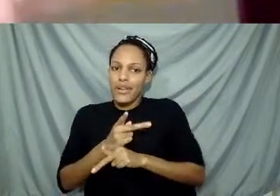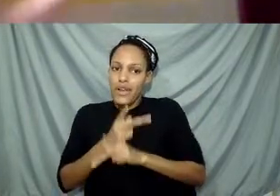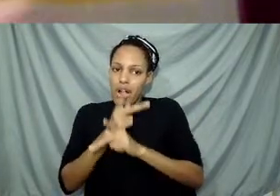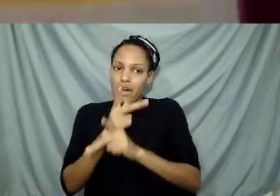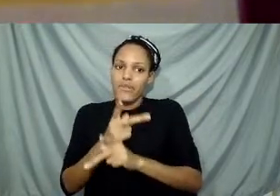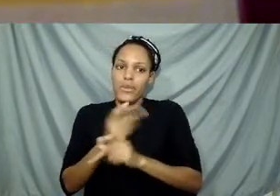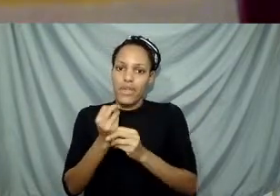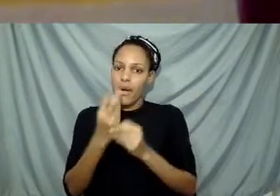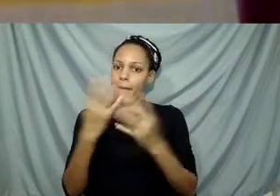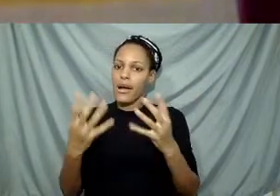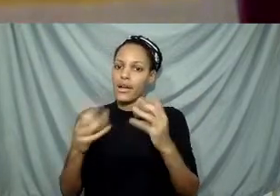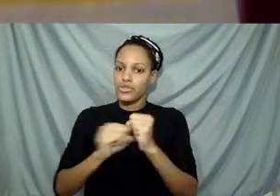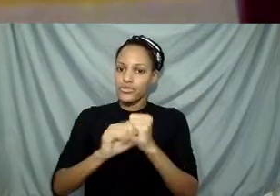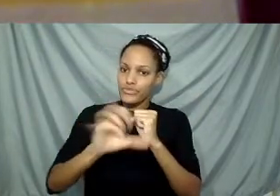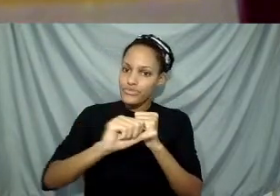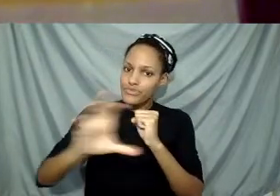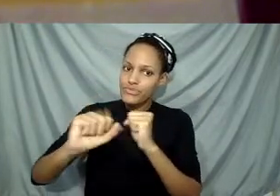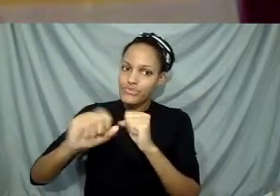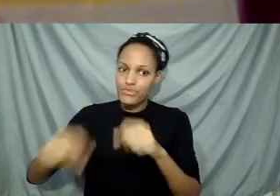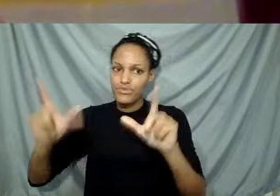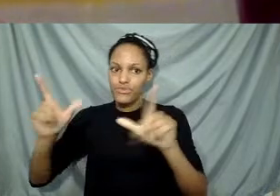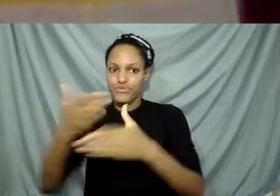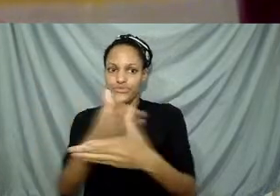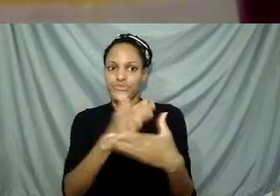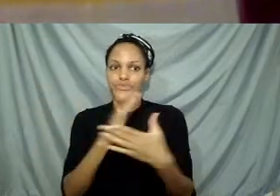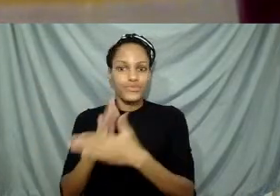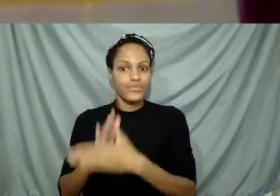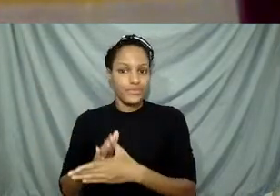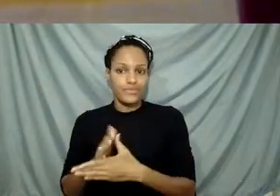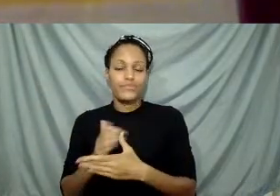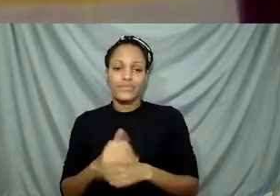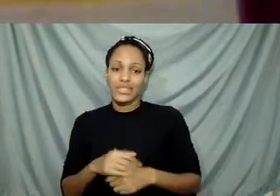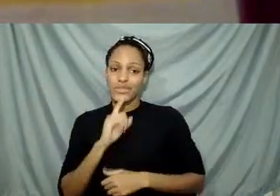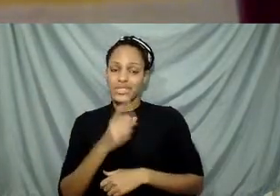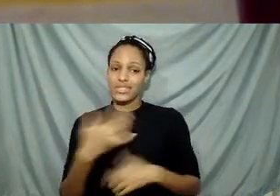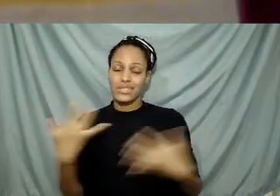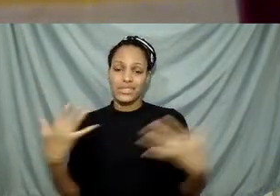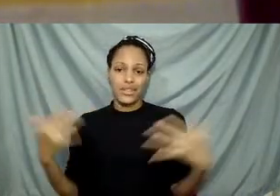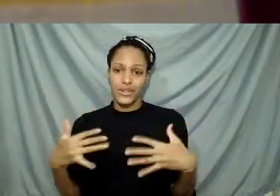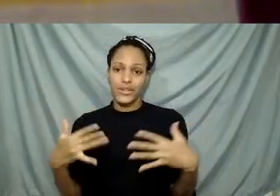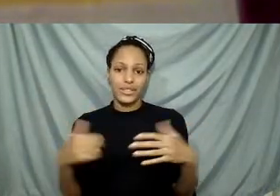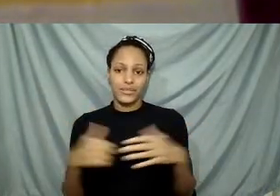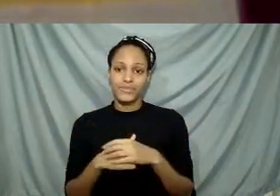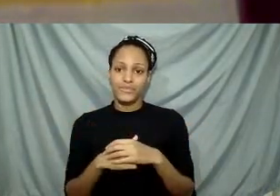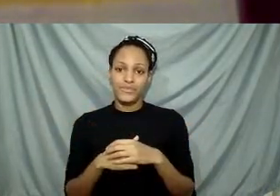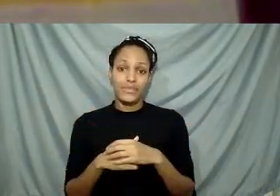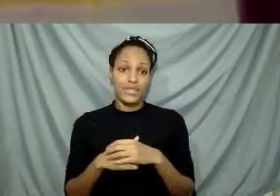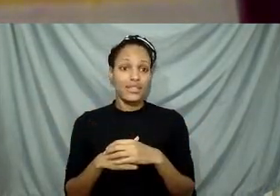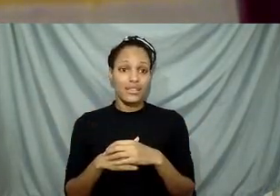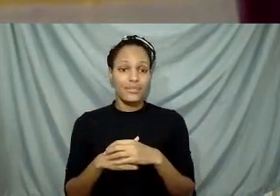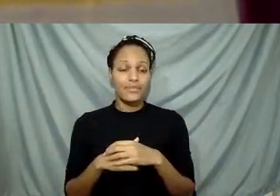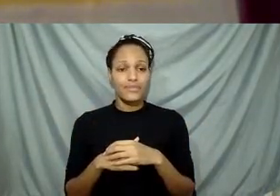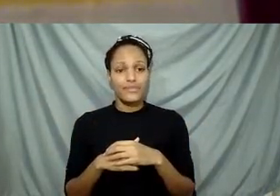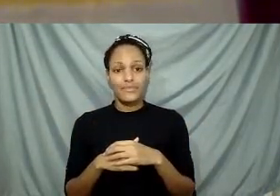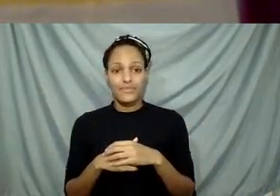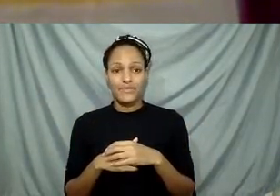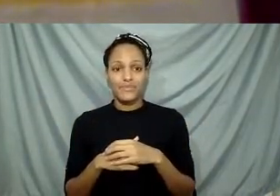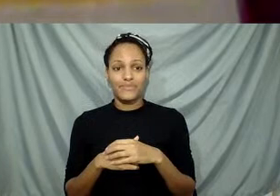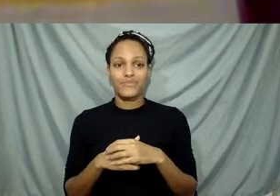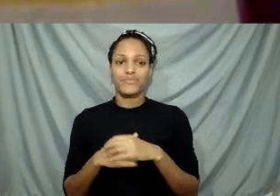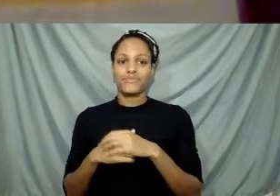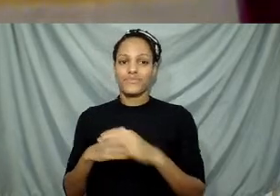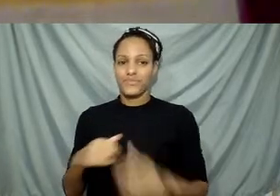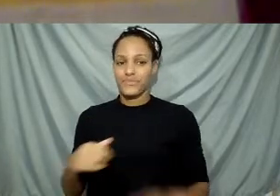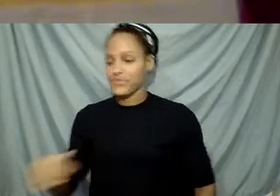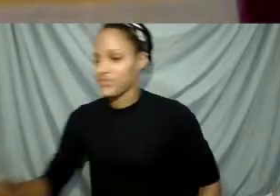this. Whew. Yeah, it's a little scary, but yeah. So I wonder if